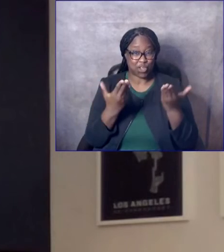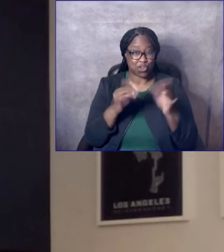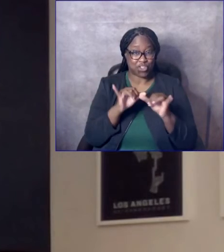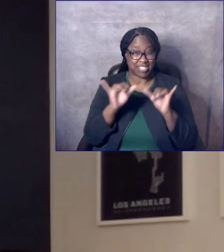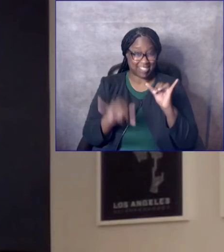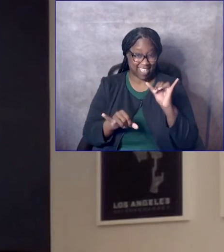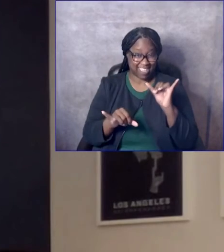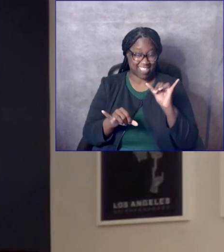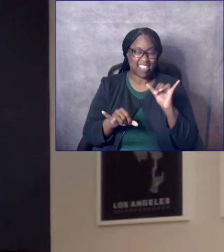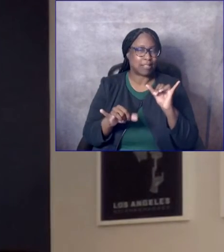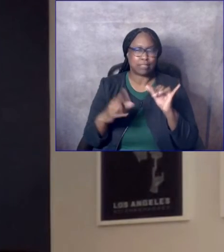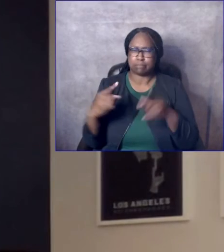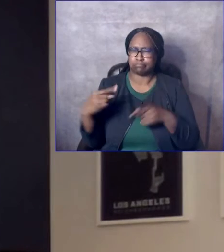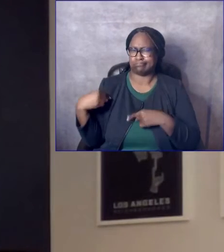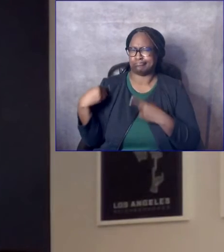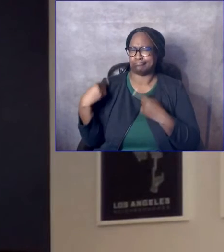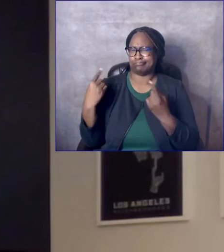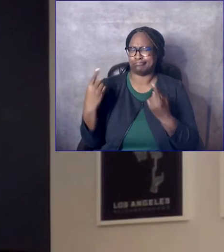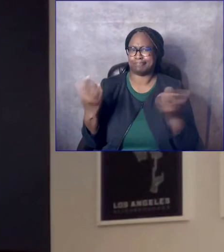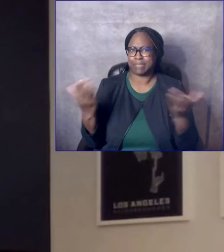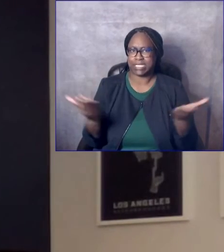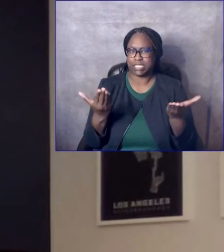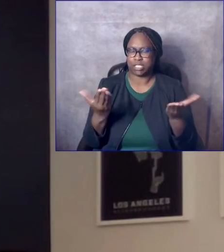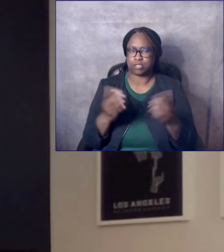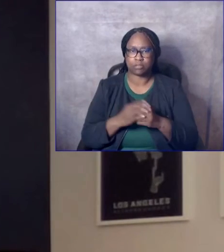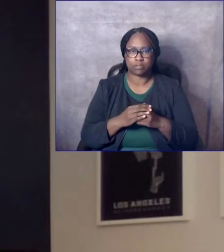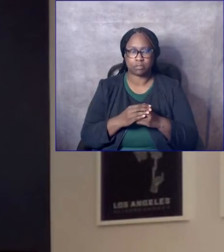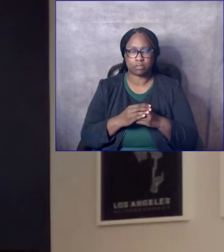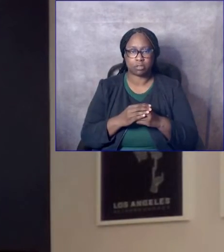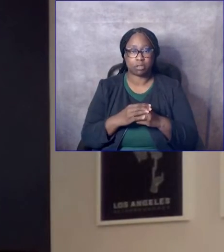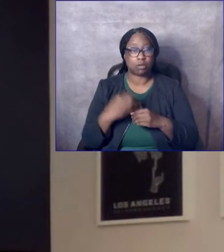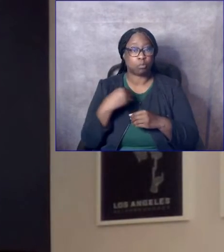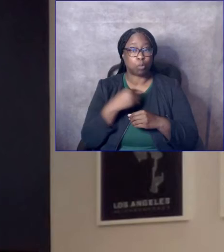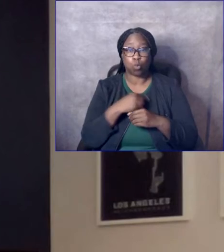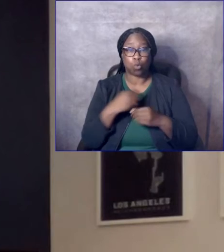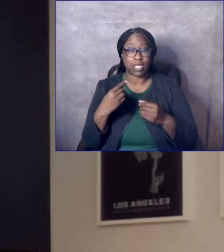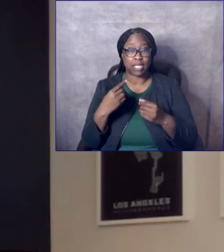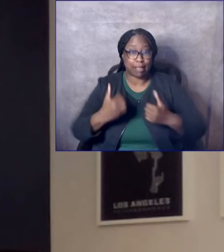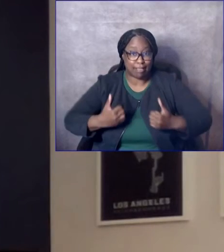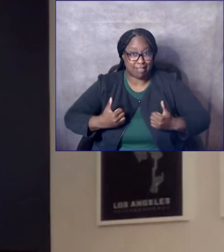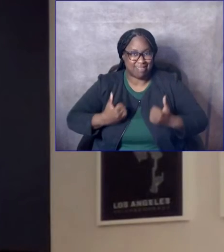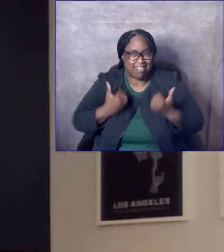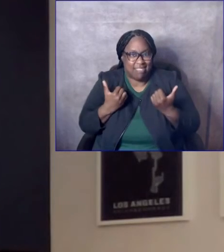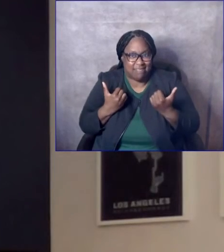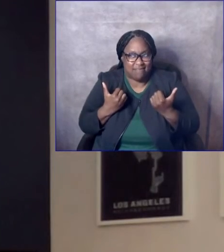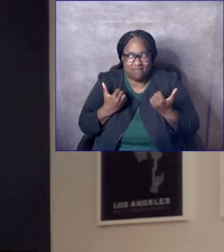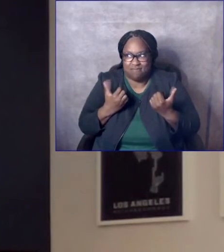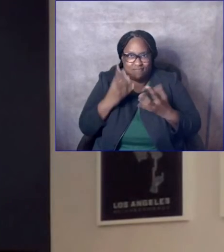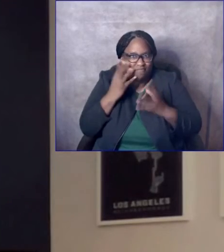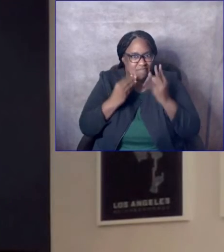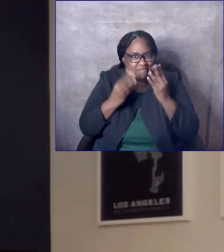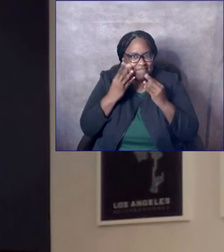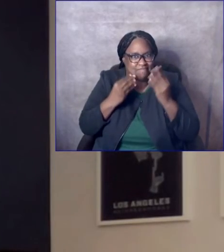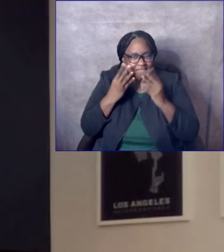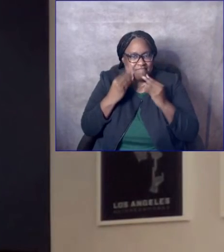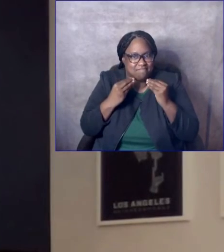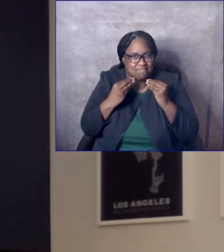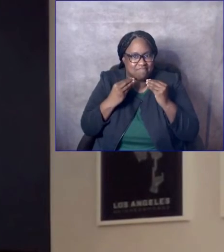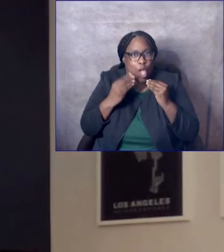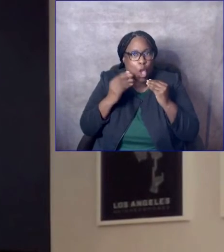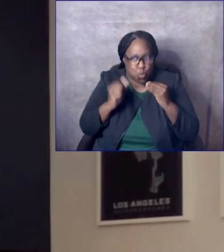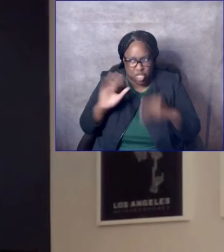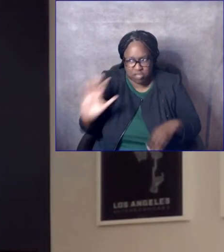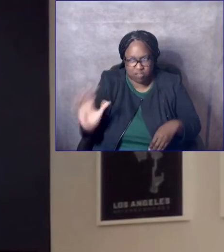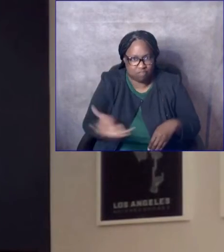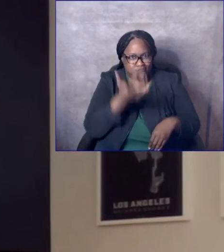I think the best way to answer that is that because we live this life, we were able to bring that to reality. We